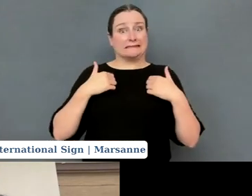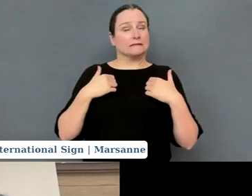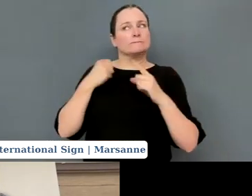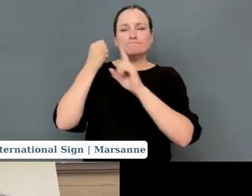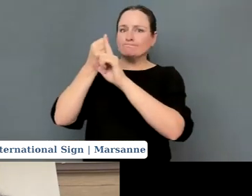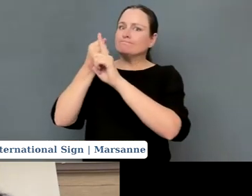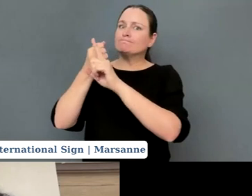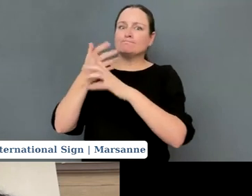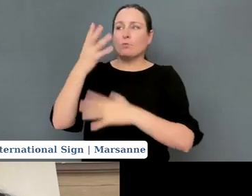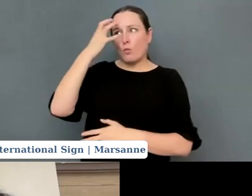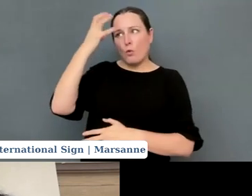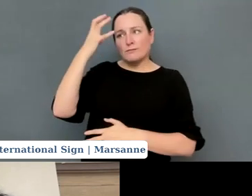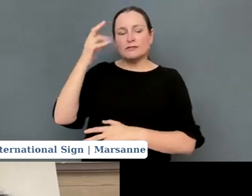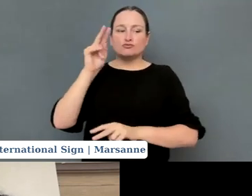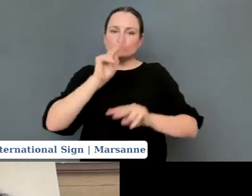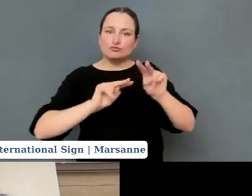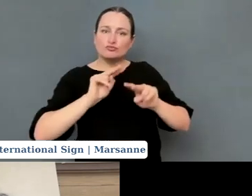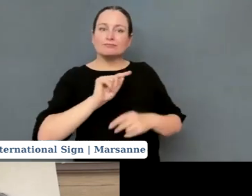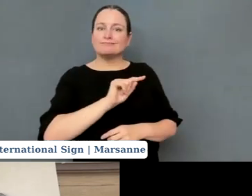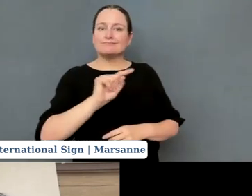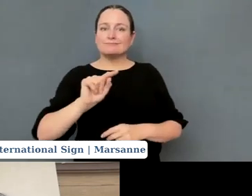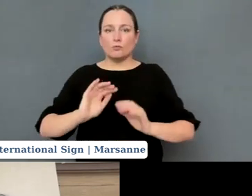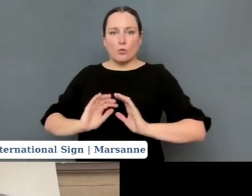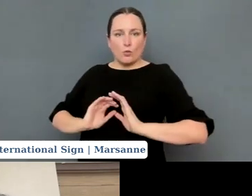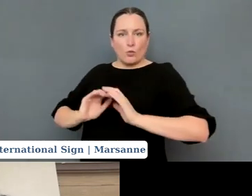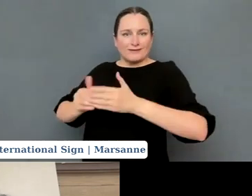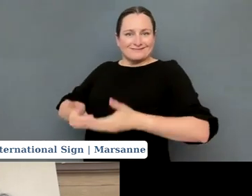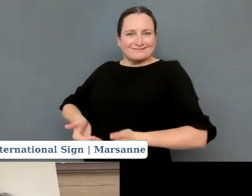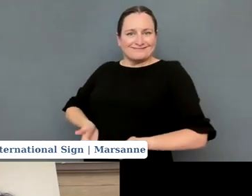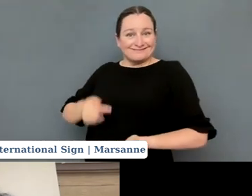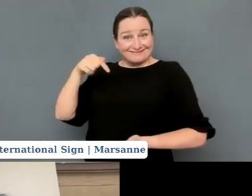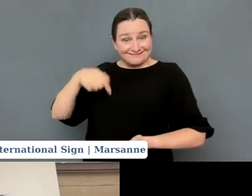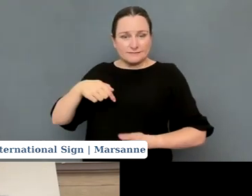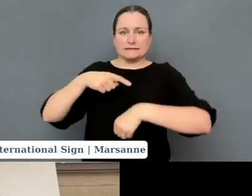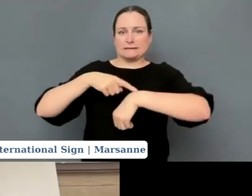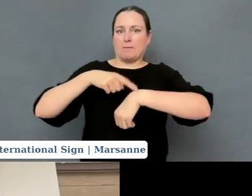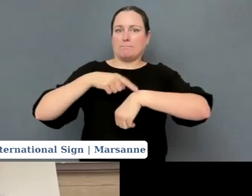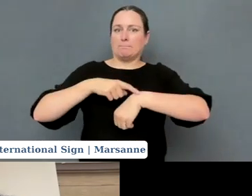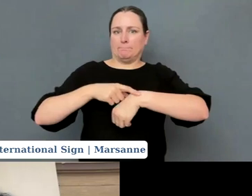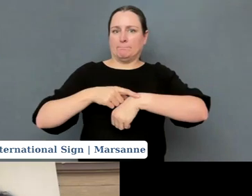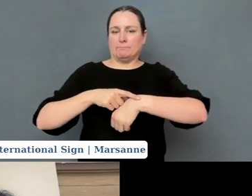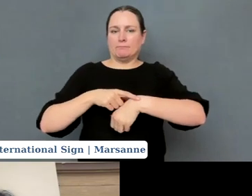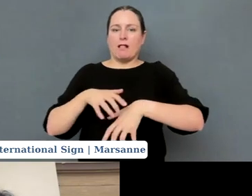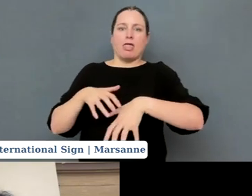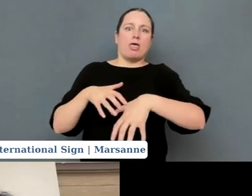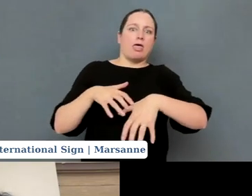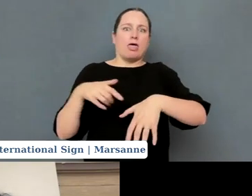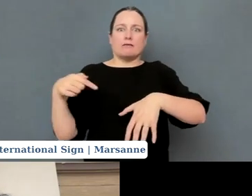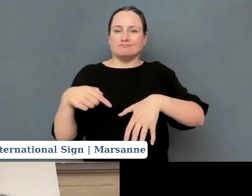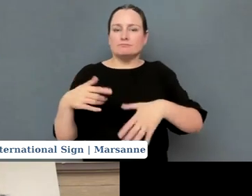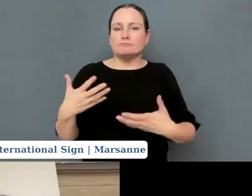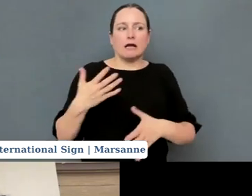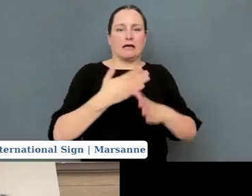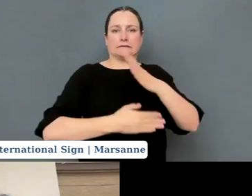And for those who are still out of coverage. For example, women with disabilities